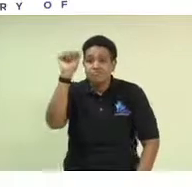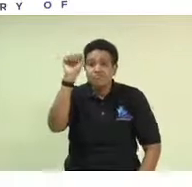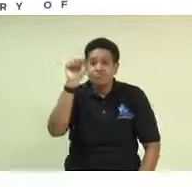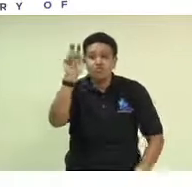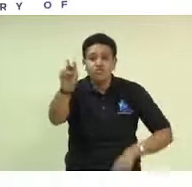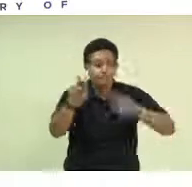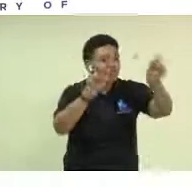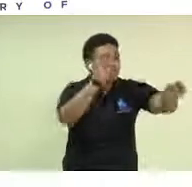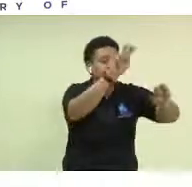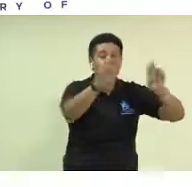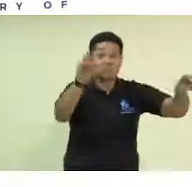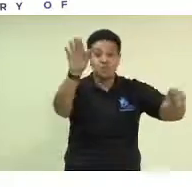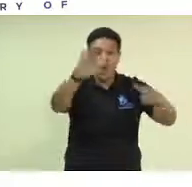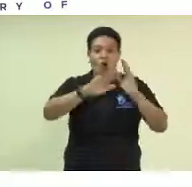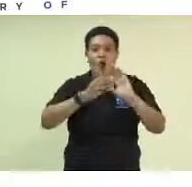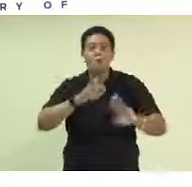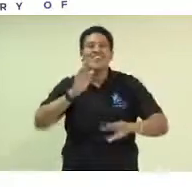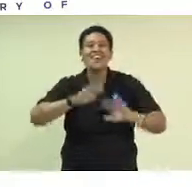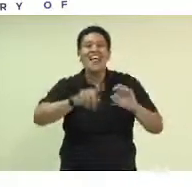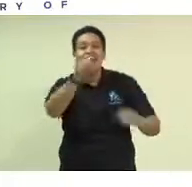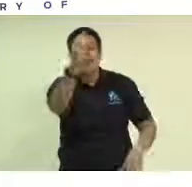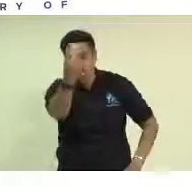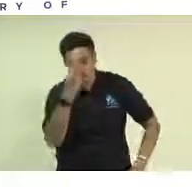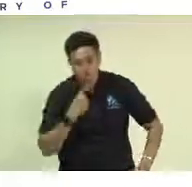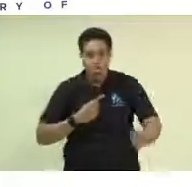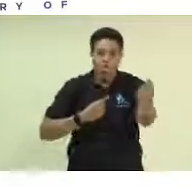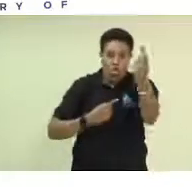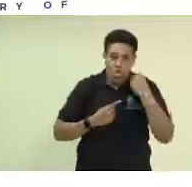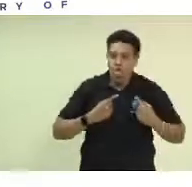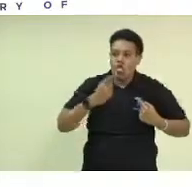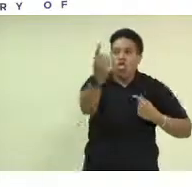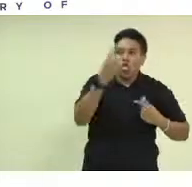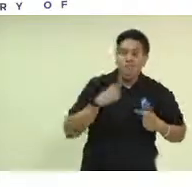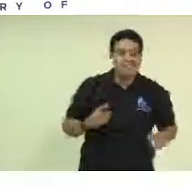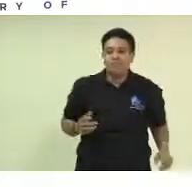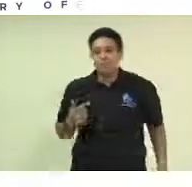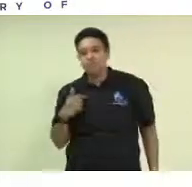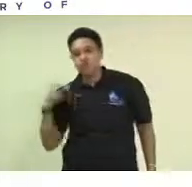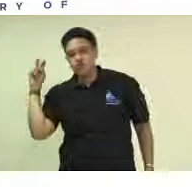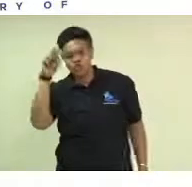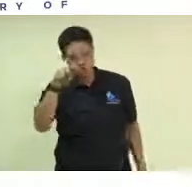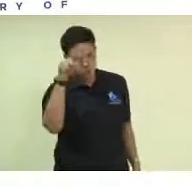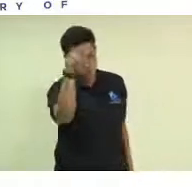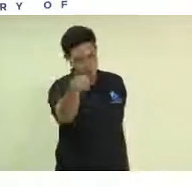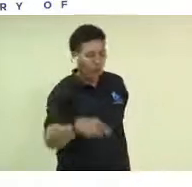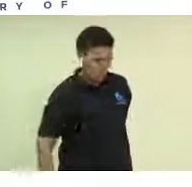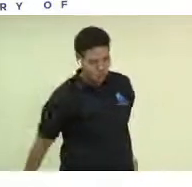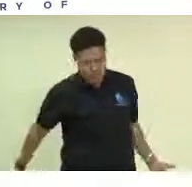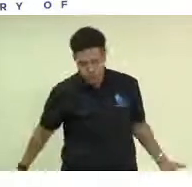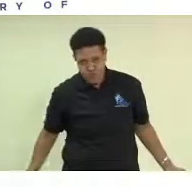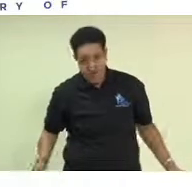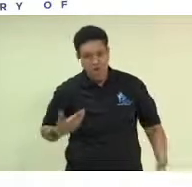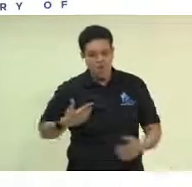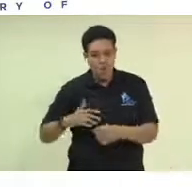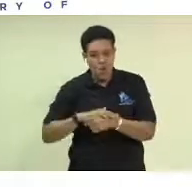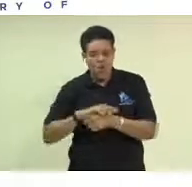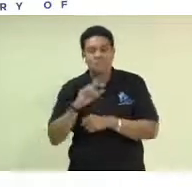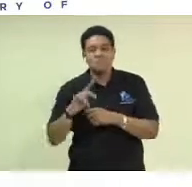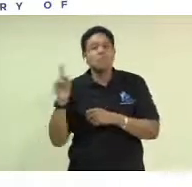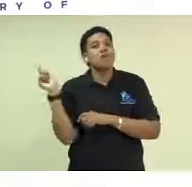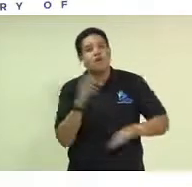the communities as opposed to just doing the blitz in the traditional form of having locations where we bring